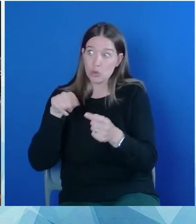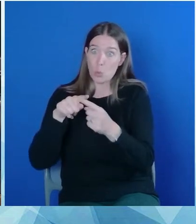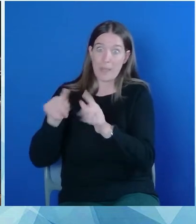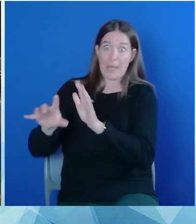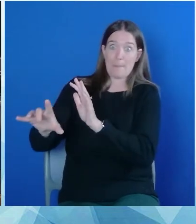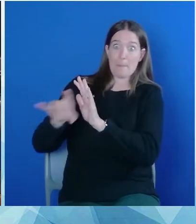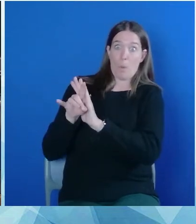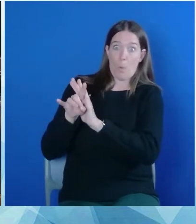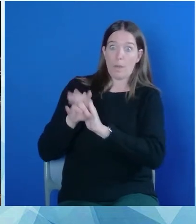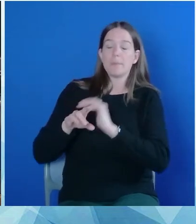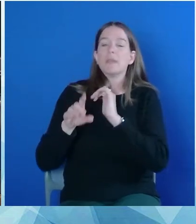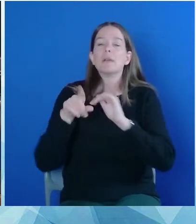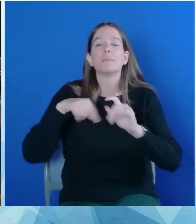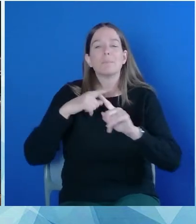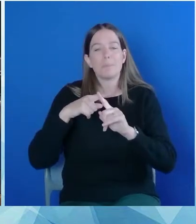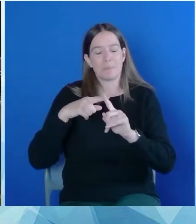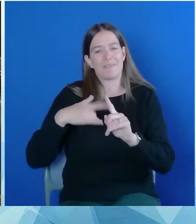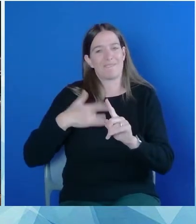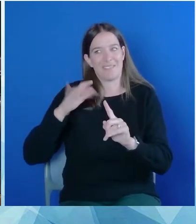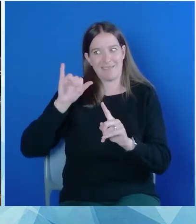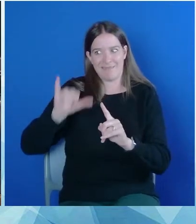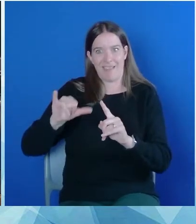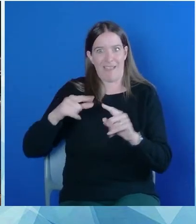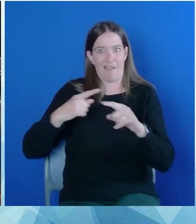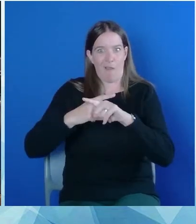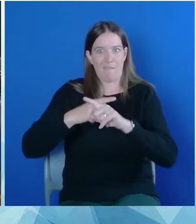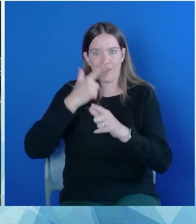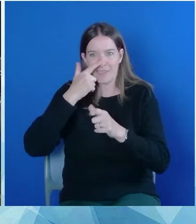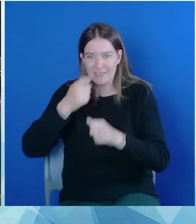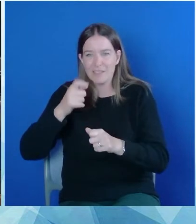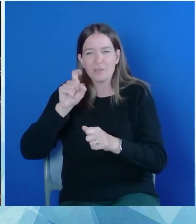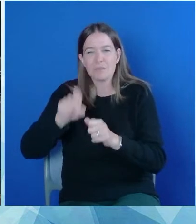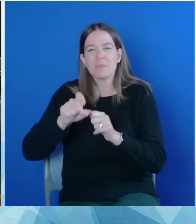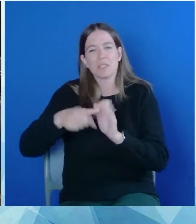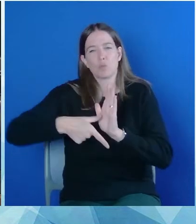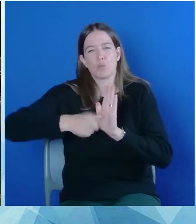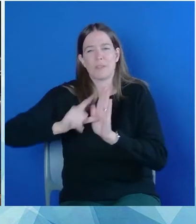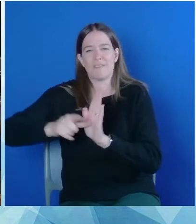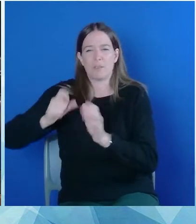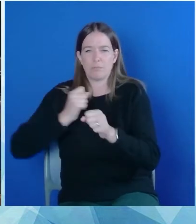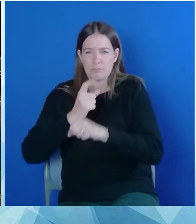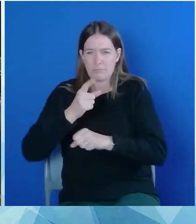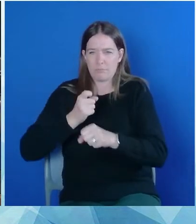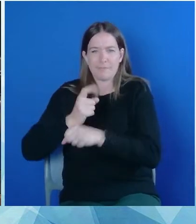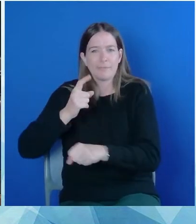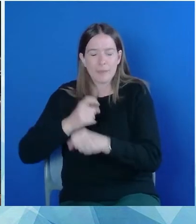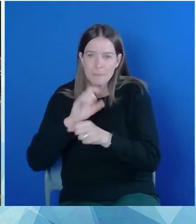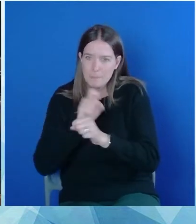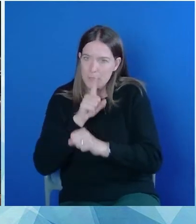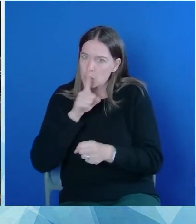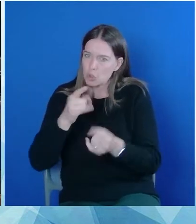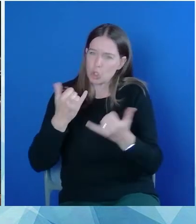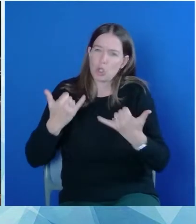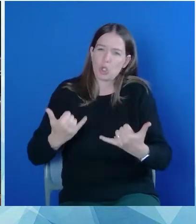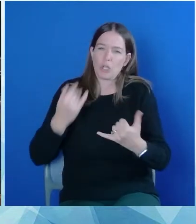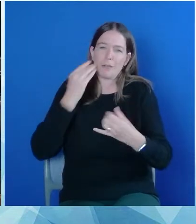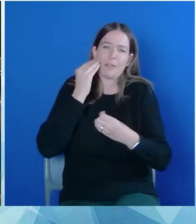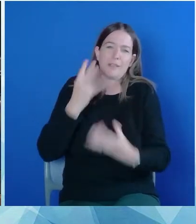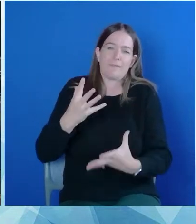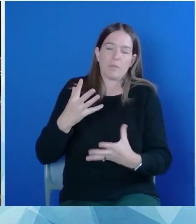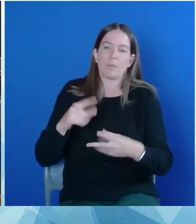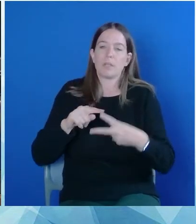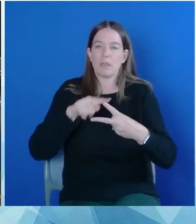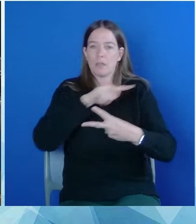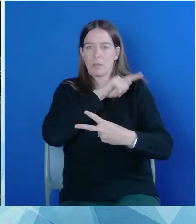think that it should be reviewed on an annual basis to make sure that it's current, as well as